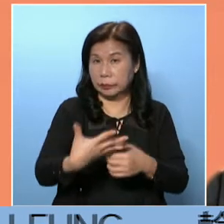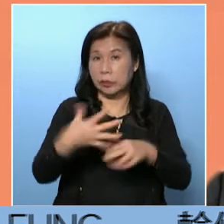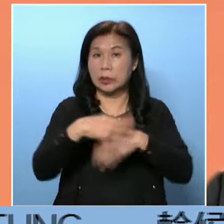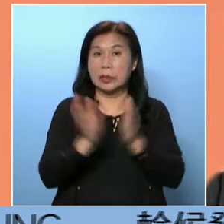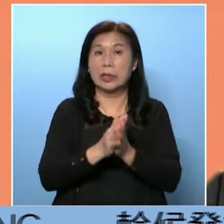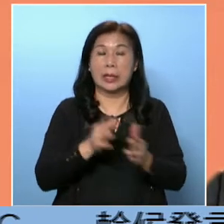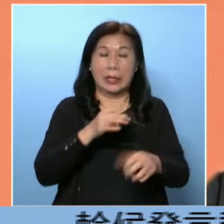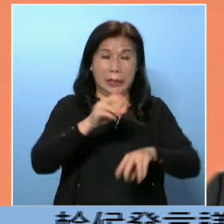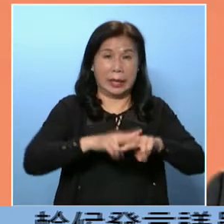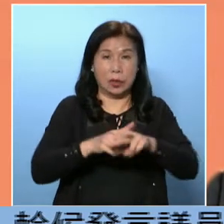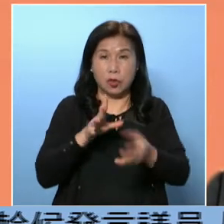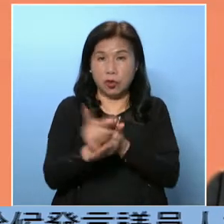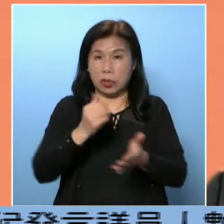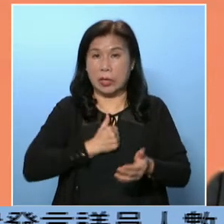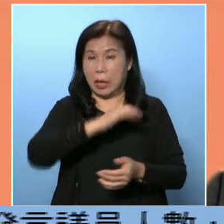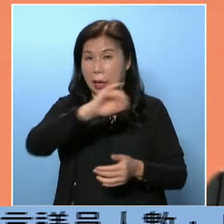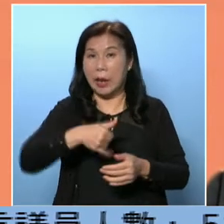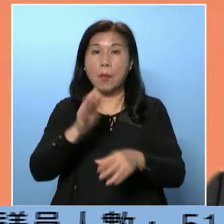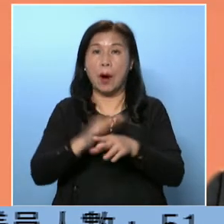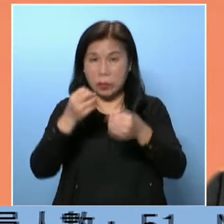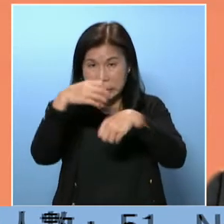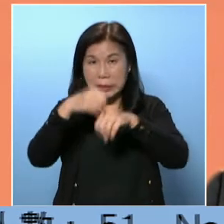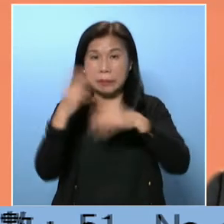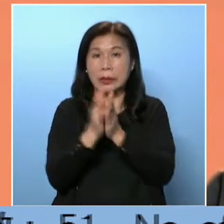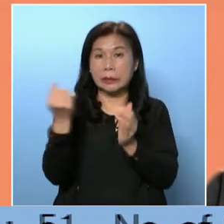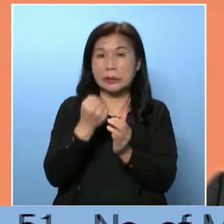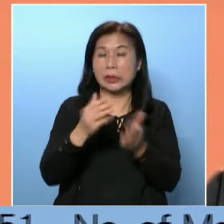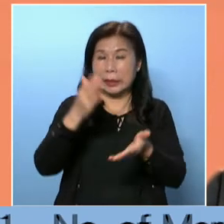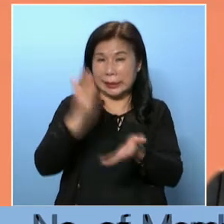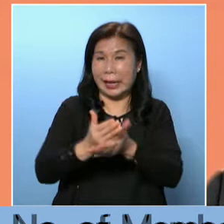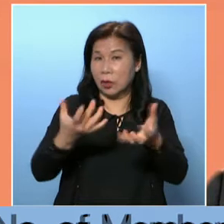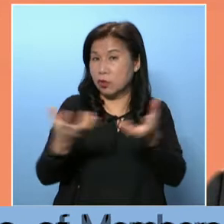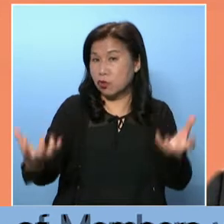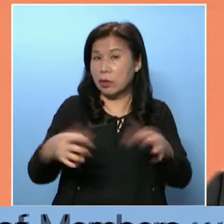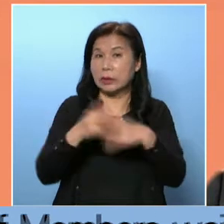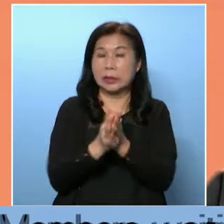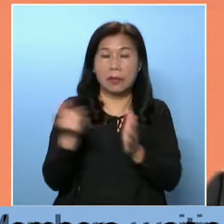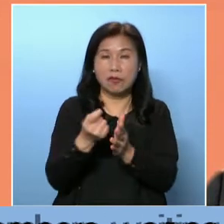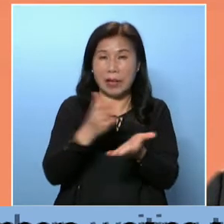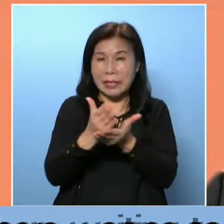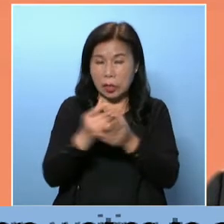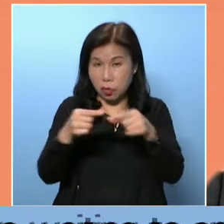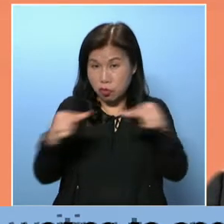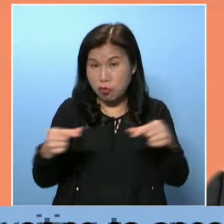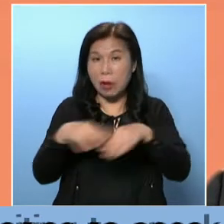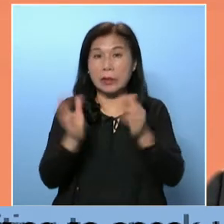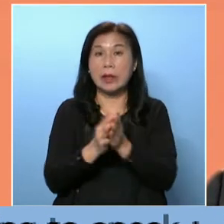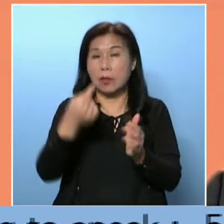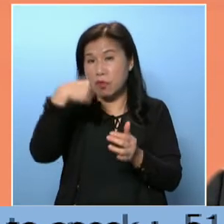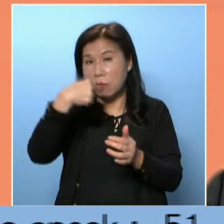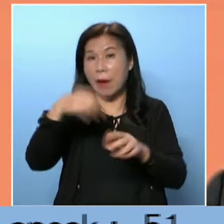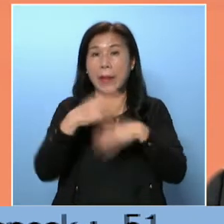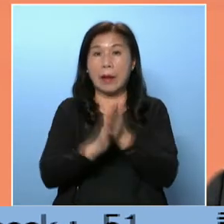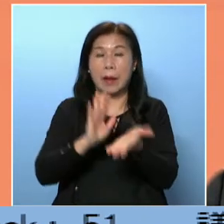lower our guards. Mr. Johnny just visited Shenzhen last Saturday, and there will be experts to